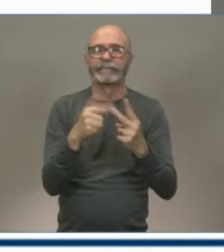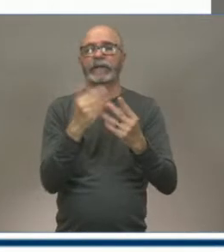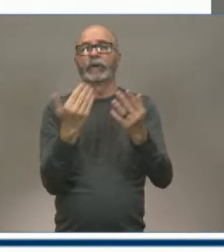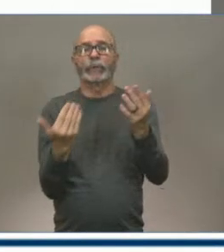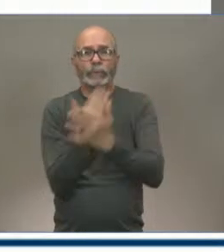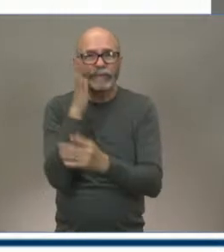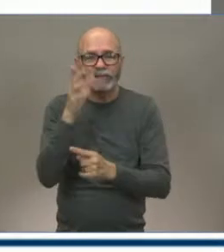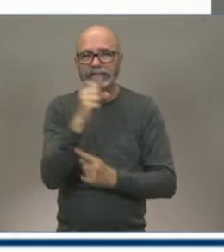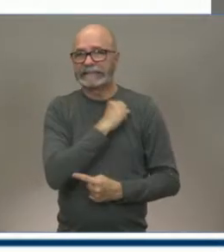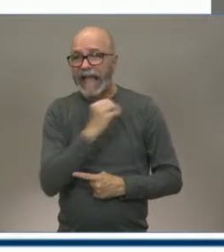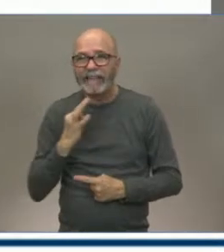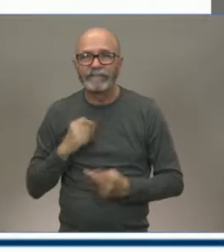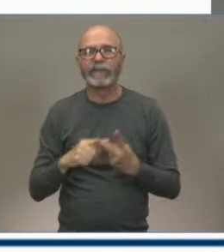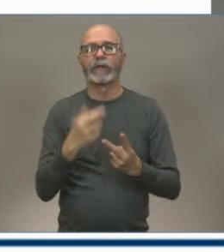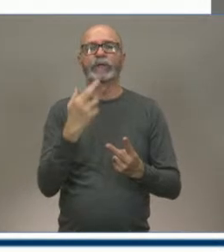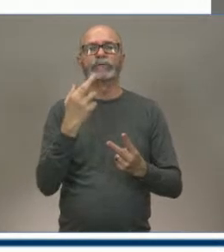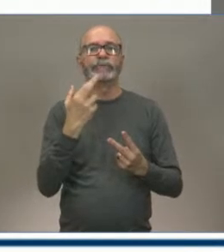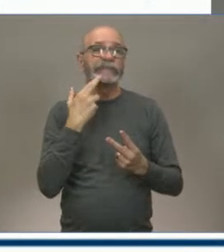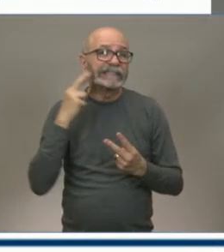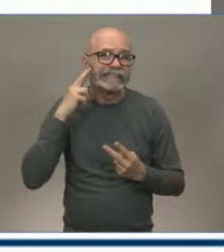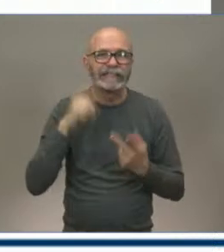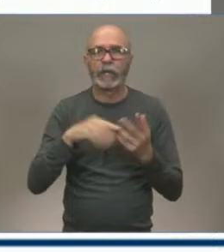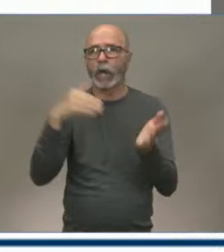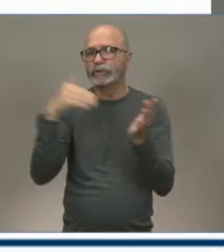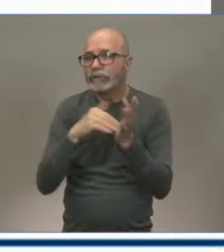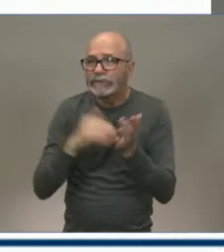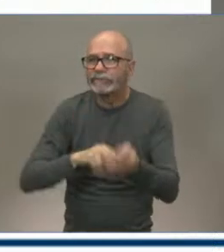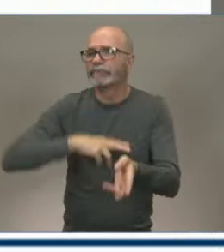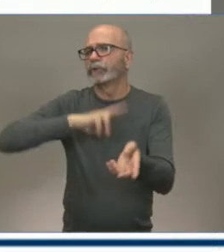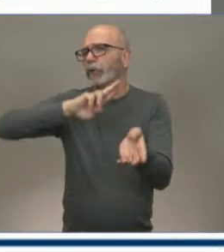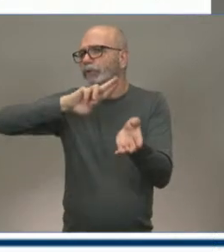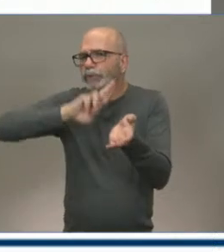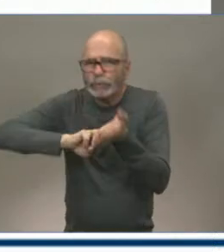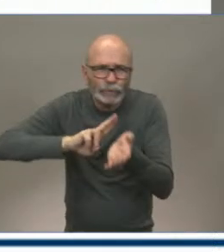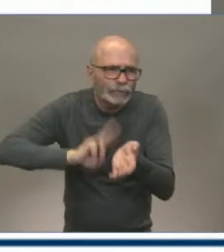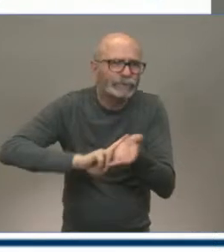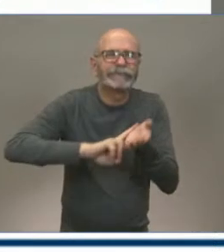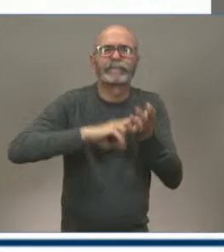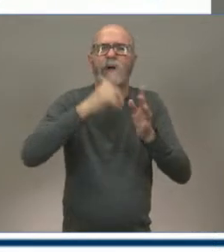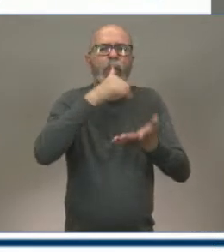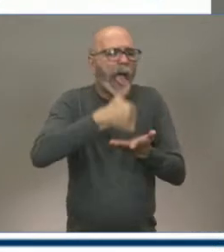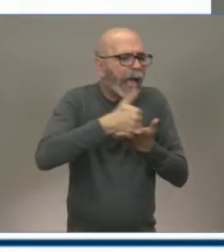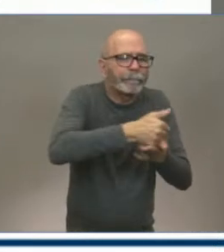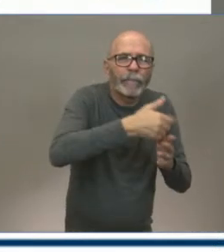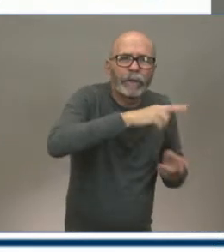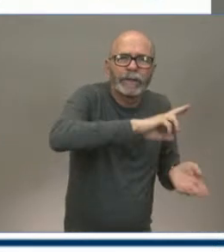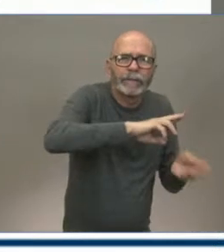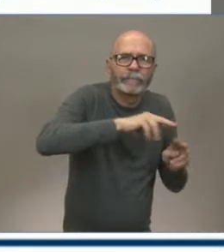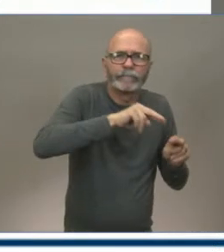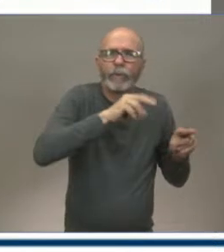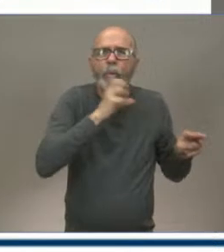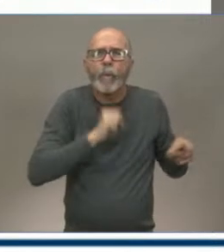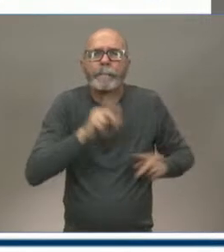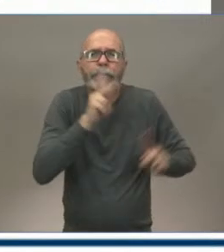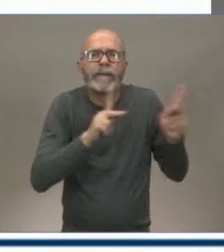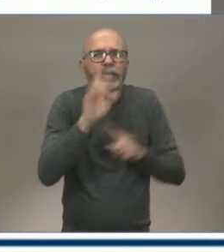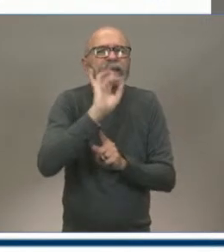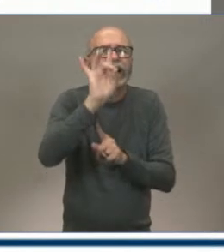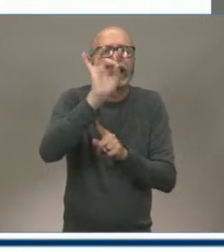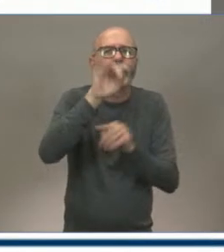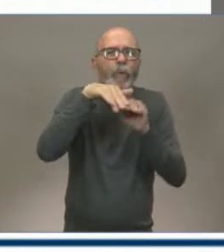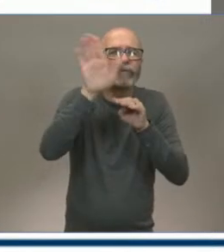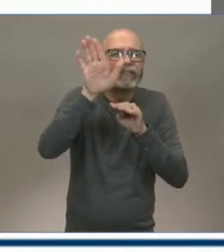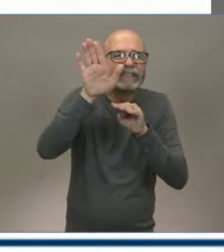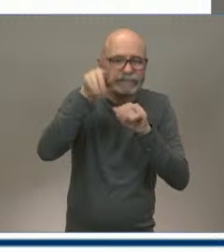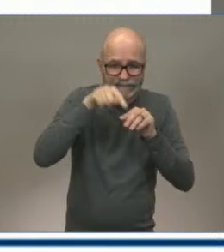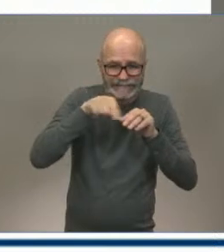healthcare workers directly involved in the COVID-19 response, and seniors 80 plus of age. We anticipate getting